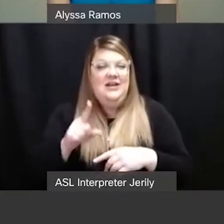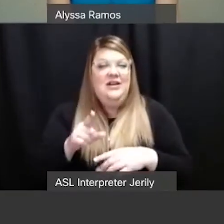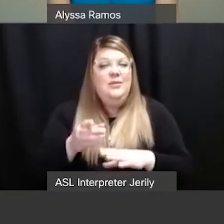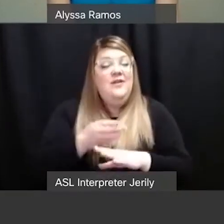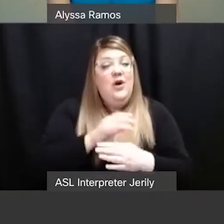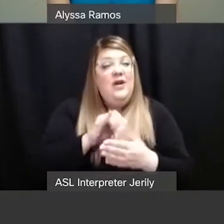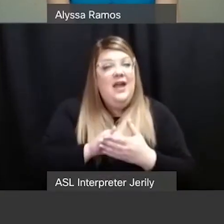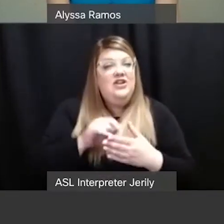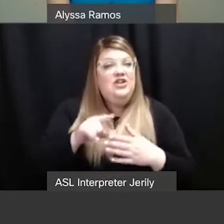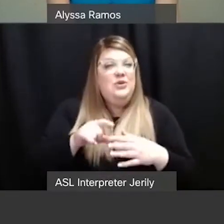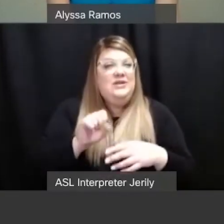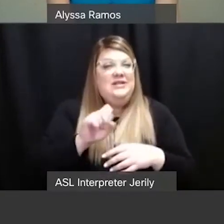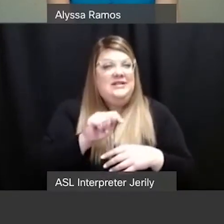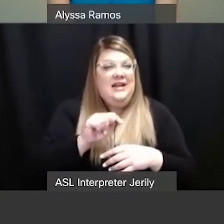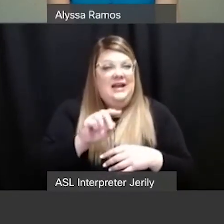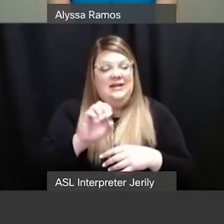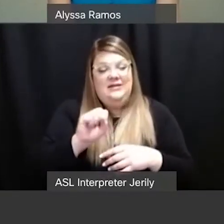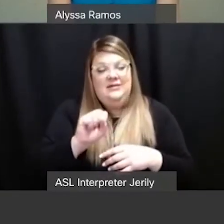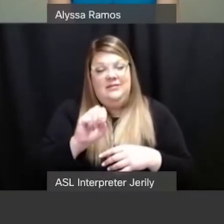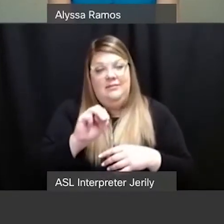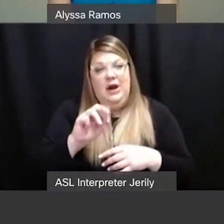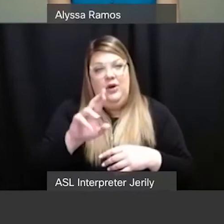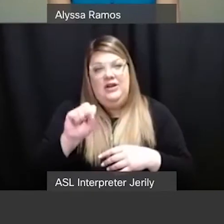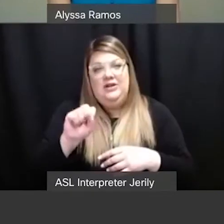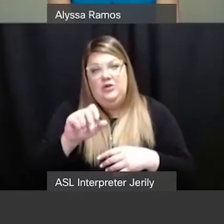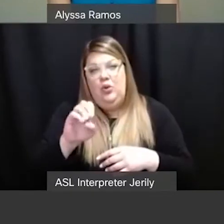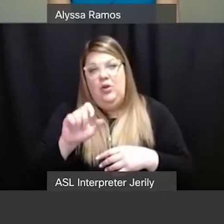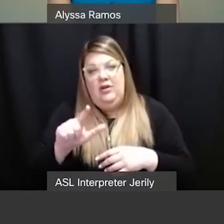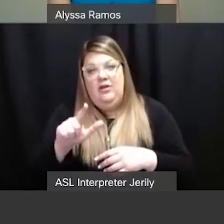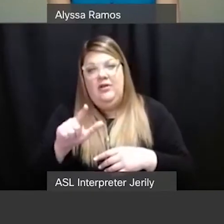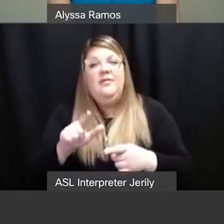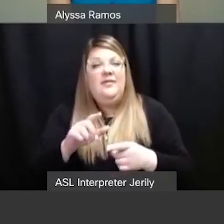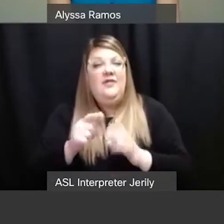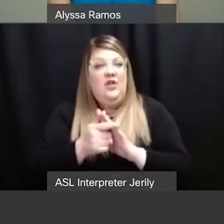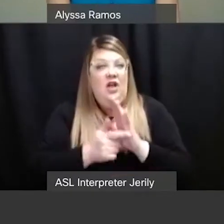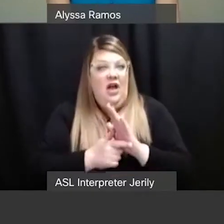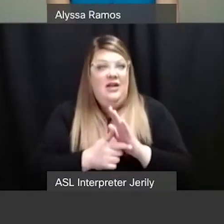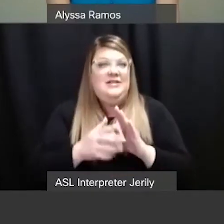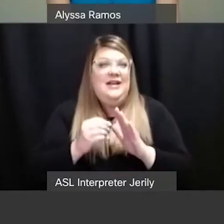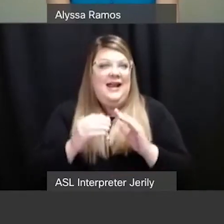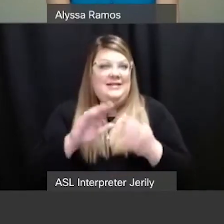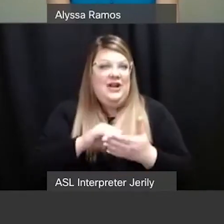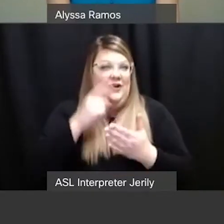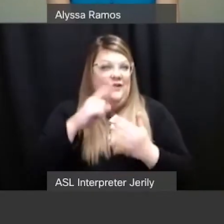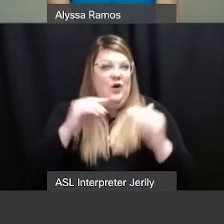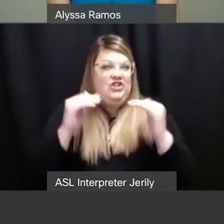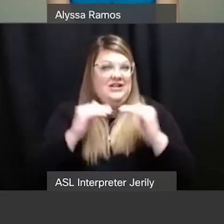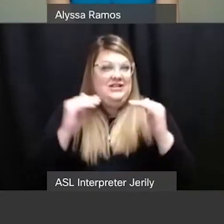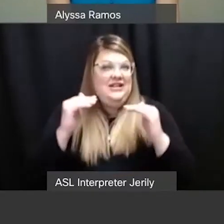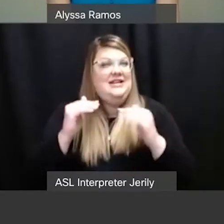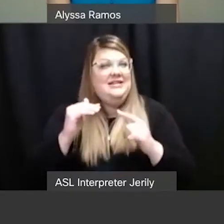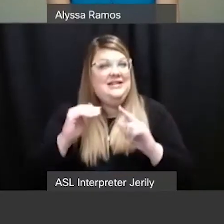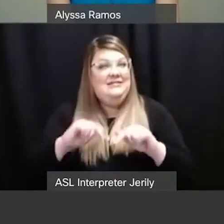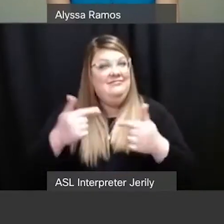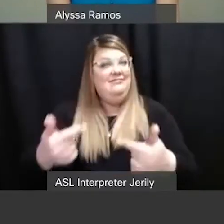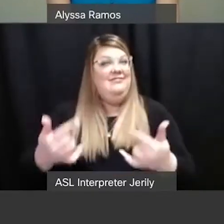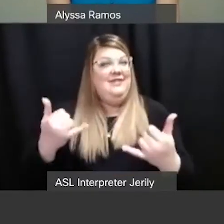of Law's Center for Legal and Social Justice. Leslie, thanks so much for joining us today, and take it away. The floor is